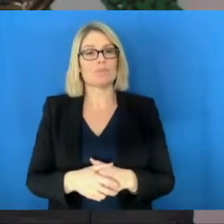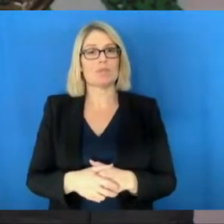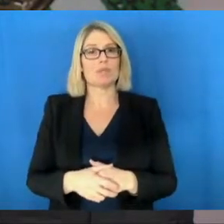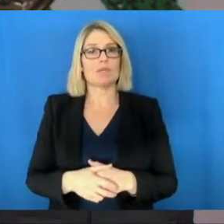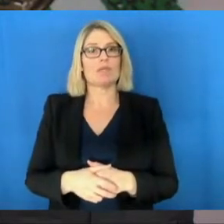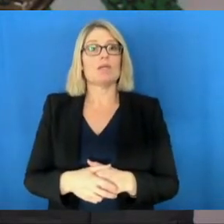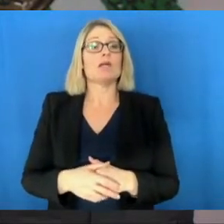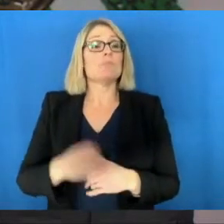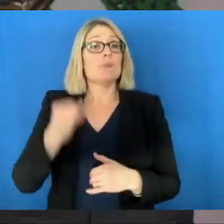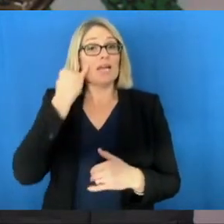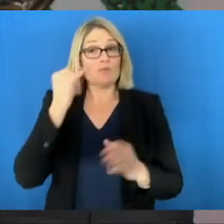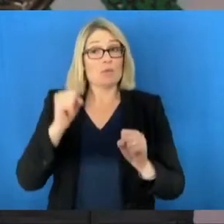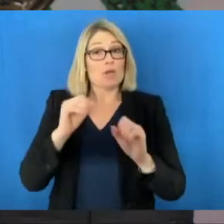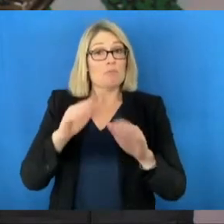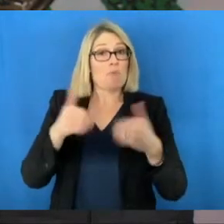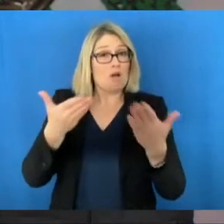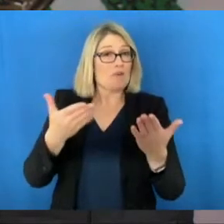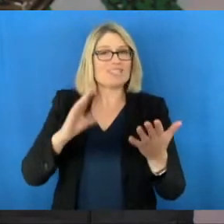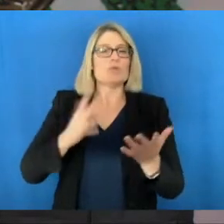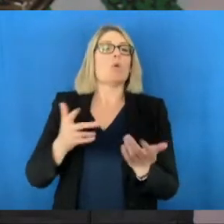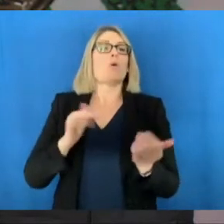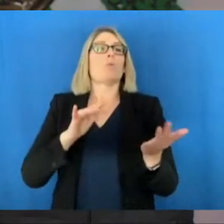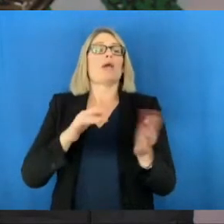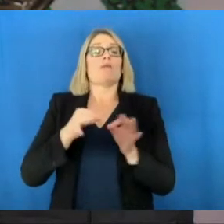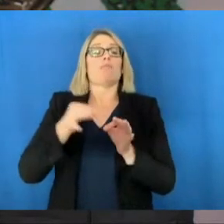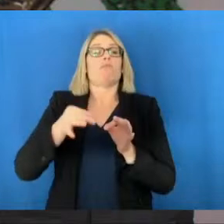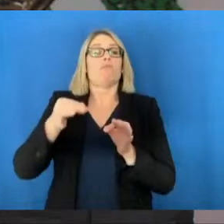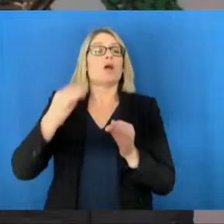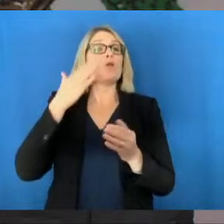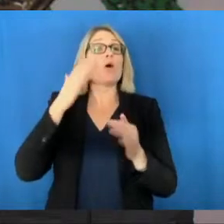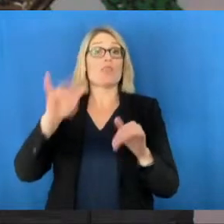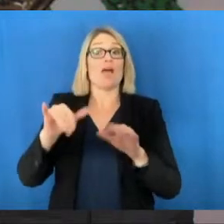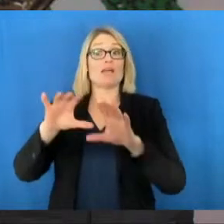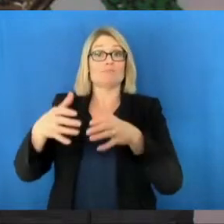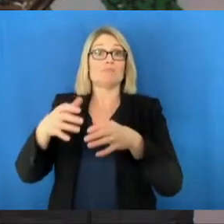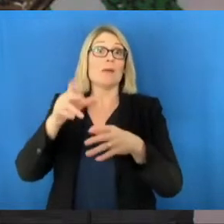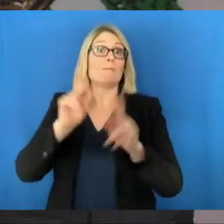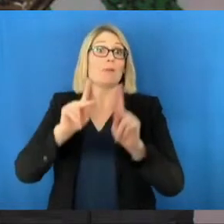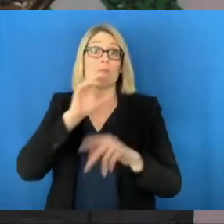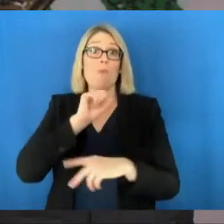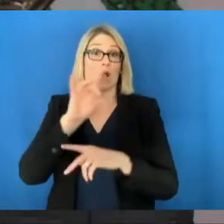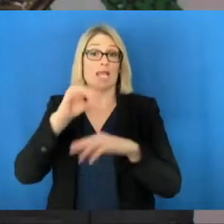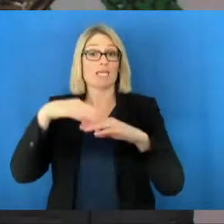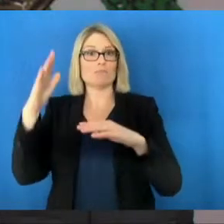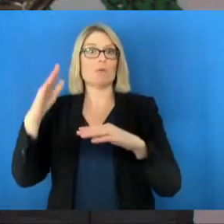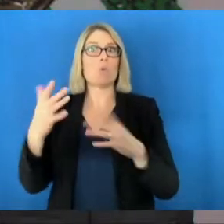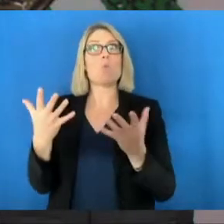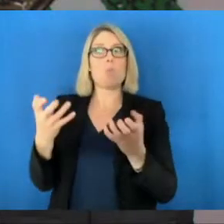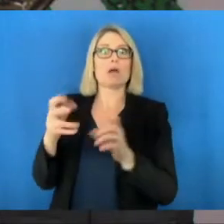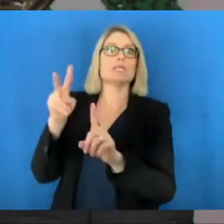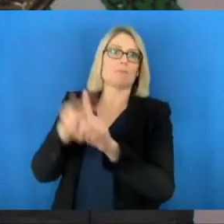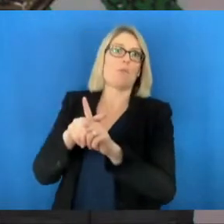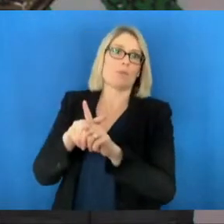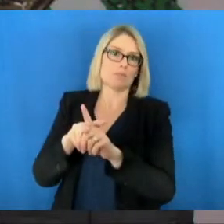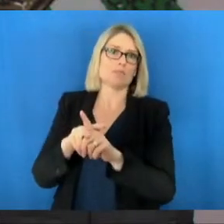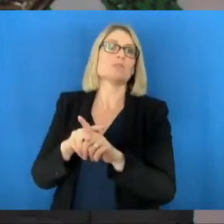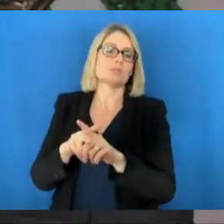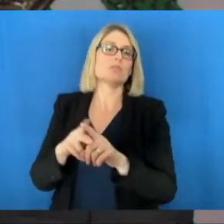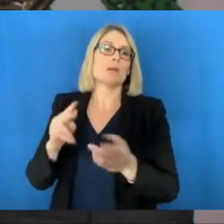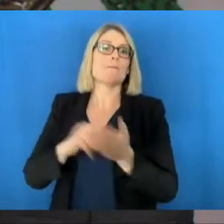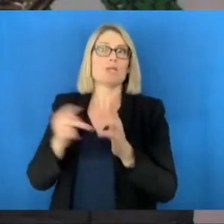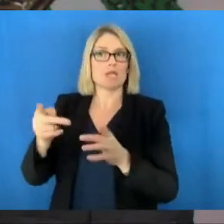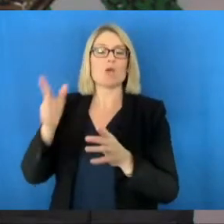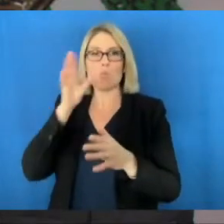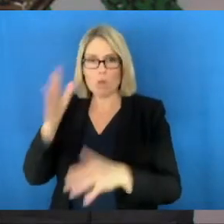could offer some of that, because we know those groups are very anxious to receive that appointment and know they will get their vaccinations.